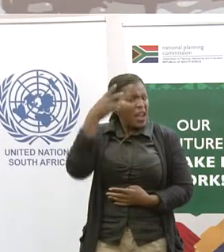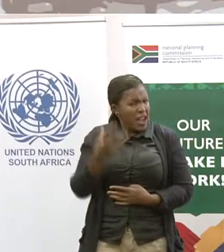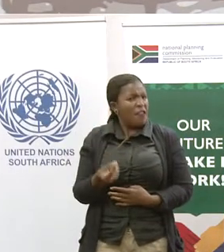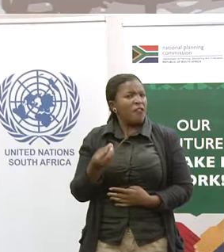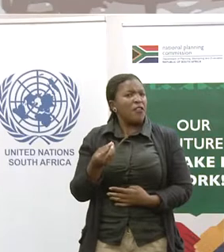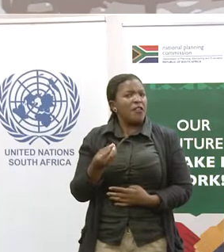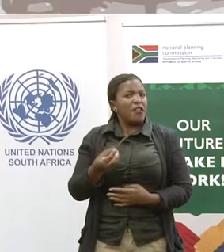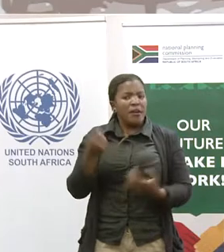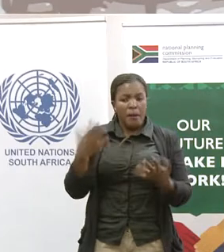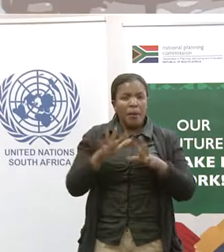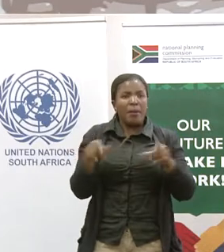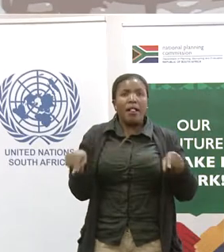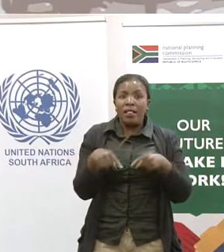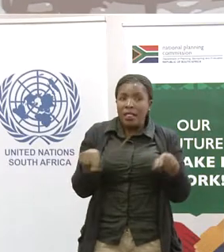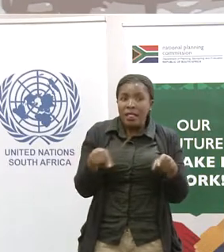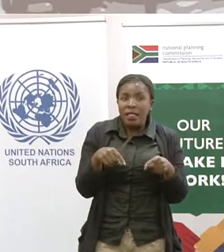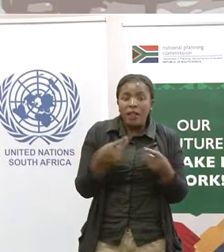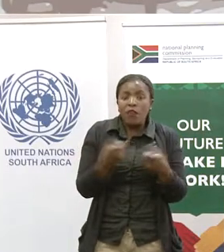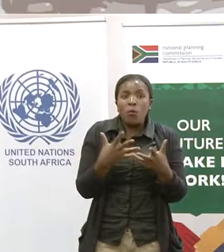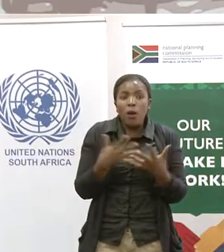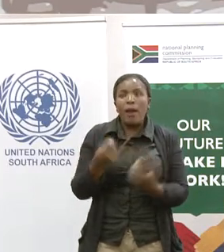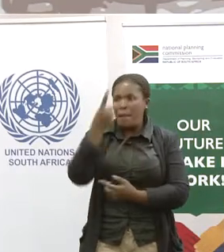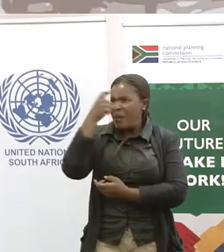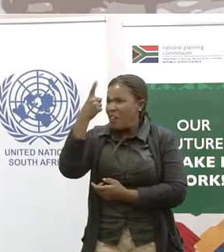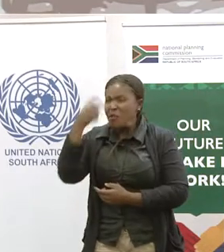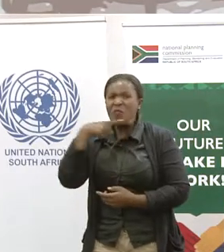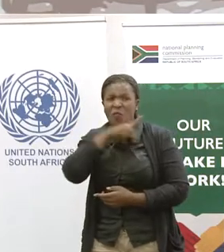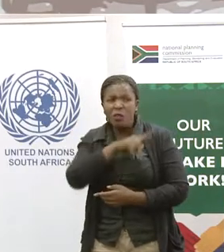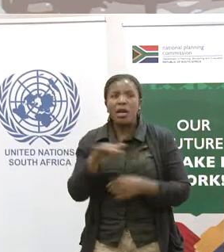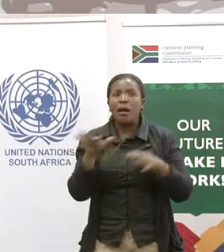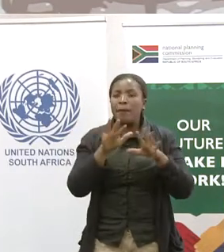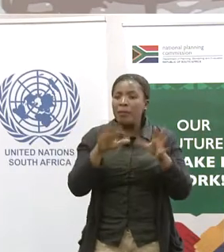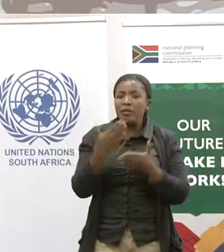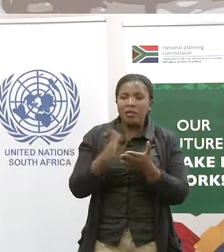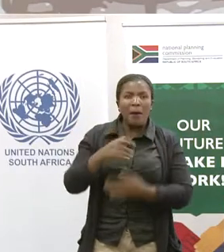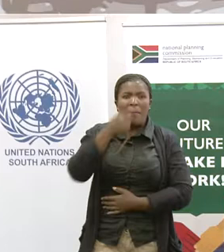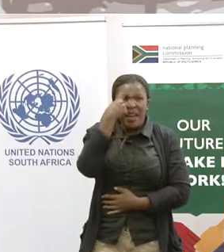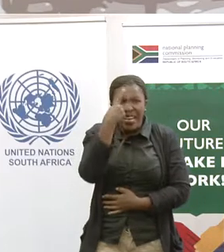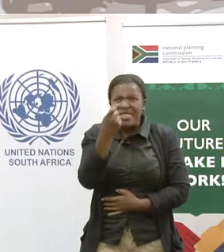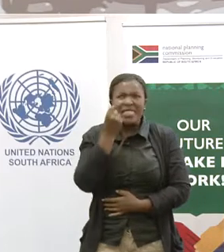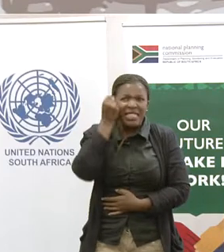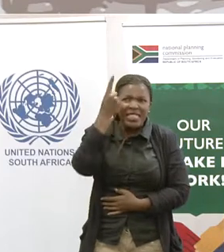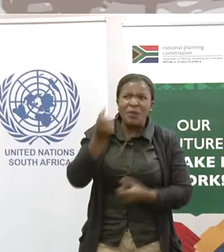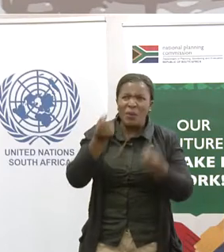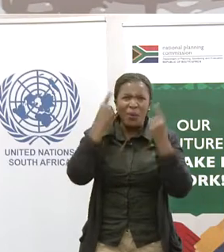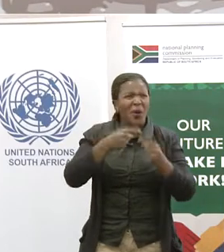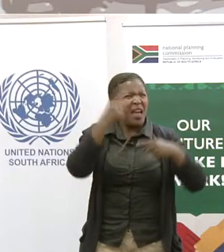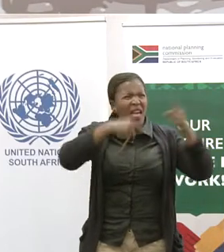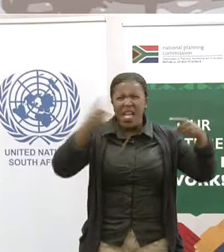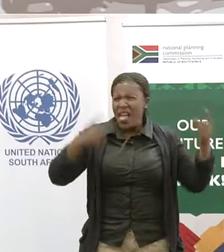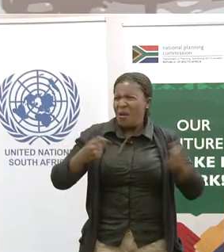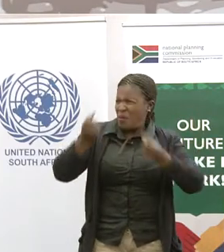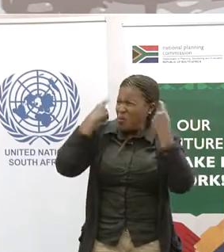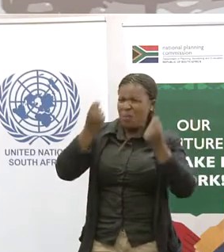differences, false beliefs, and lack of understanding of what it means to be different or what it